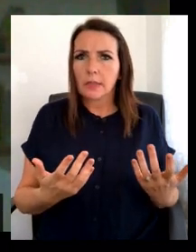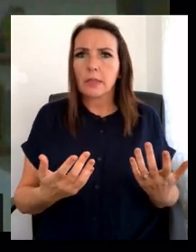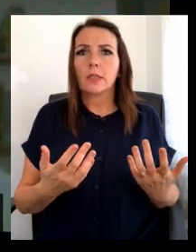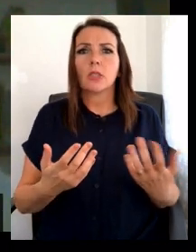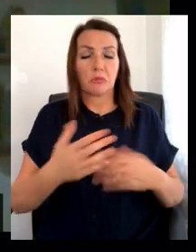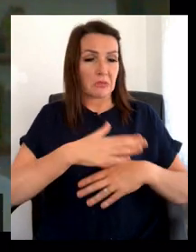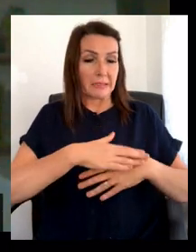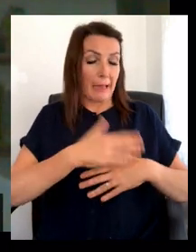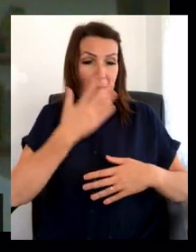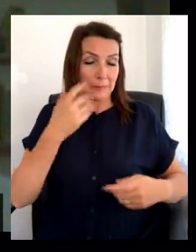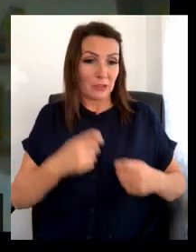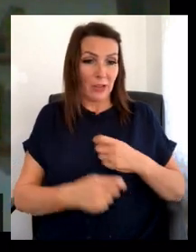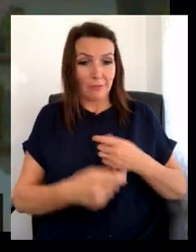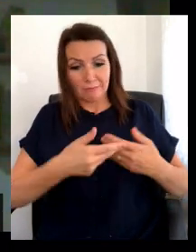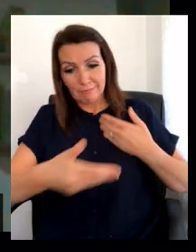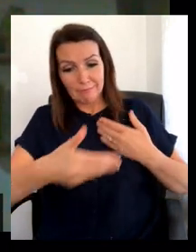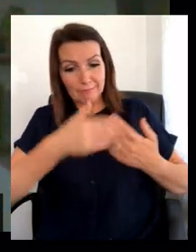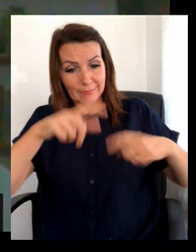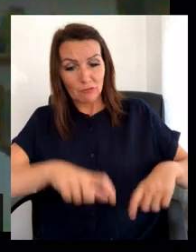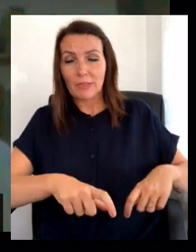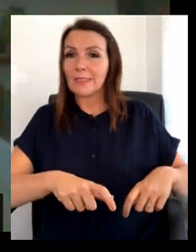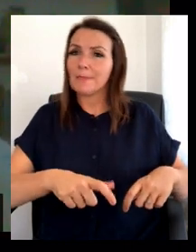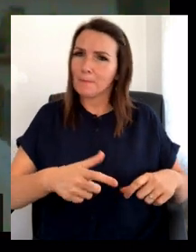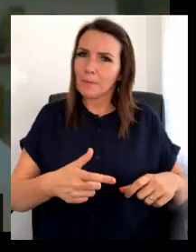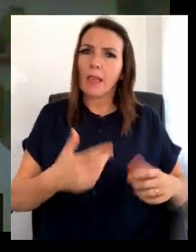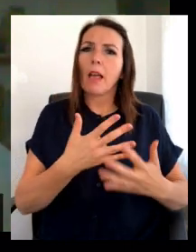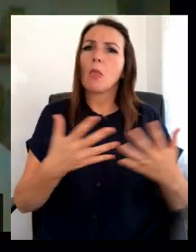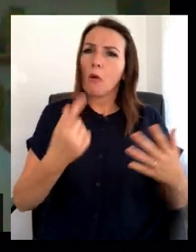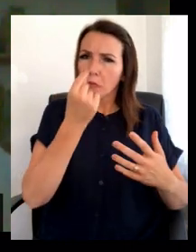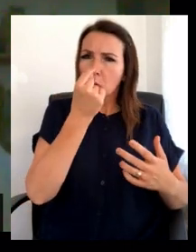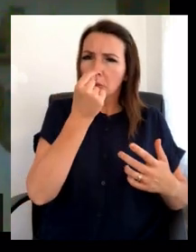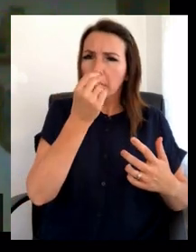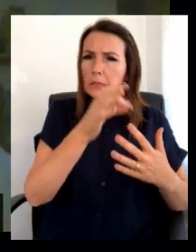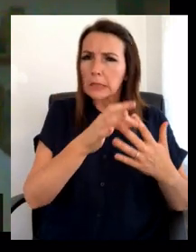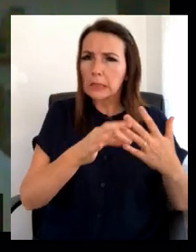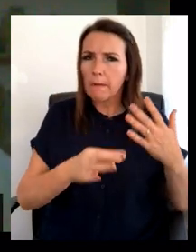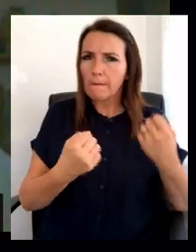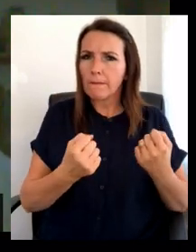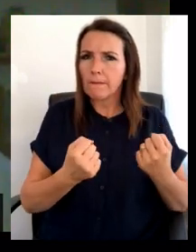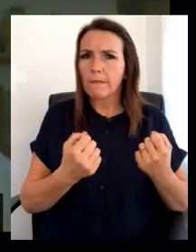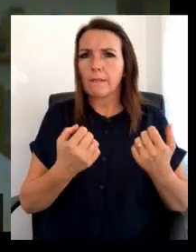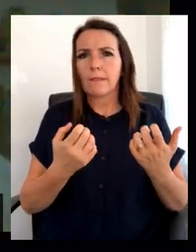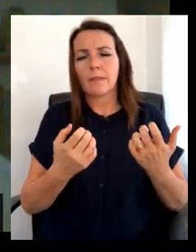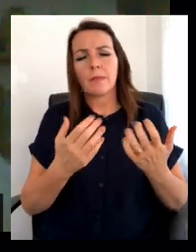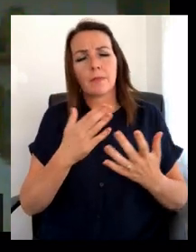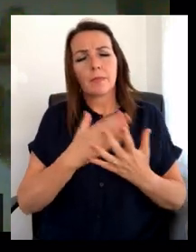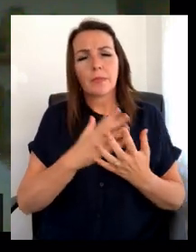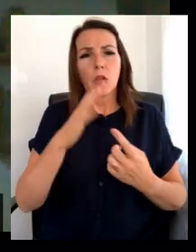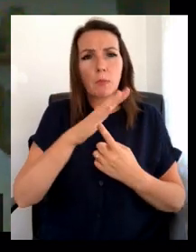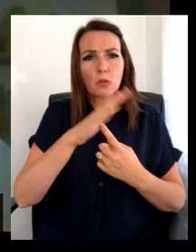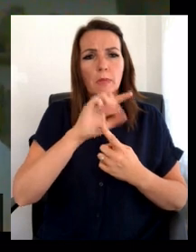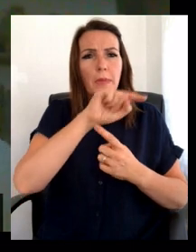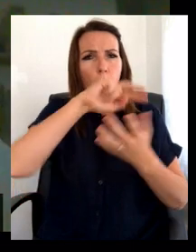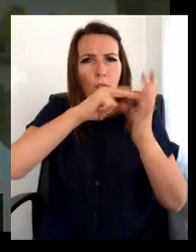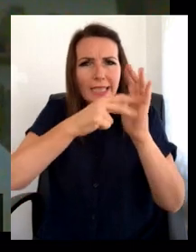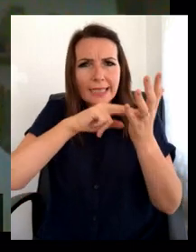So I think there's a lot of space and I think it's exceptionally important for especially organizations, institutions,